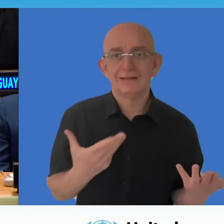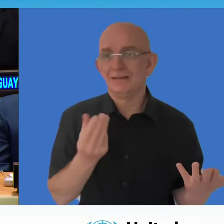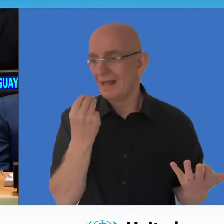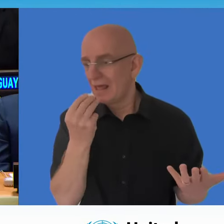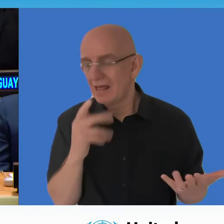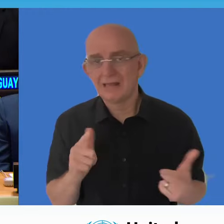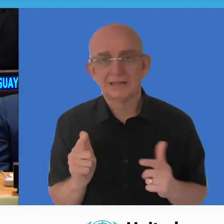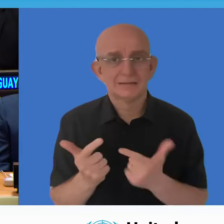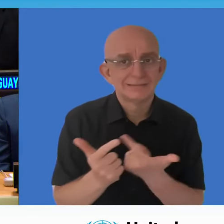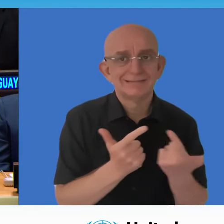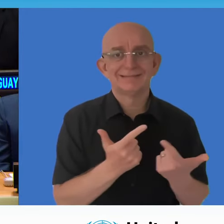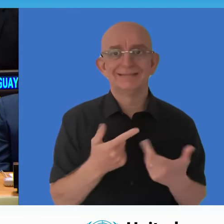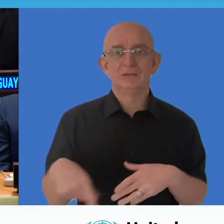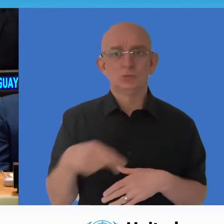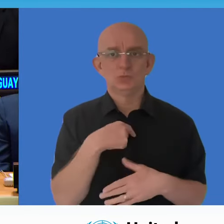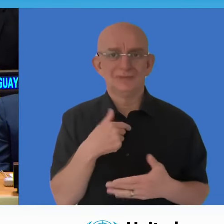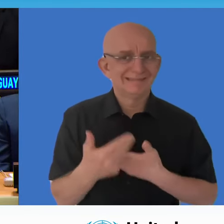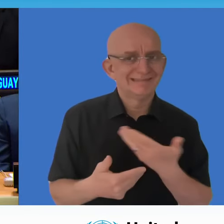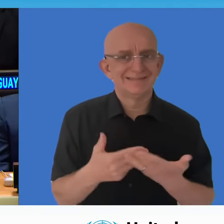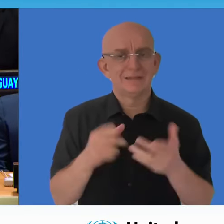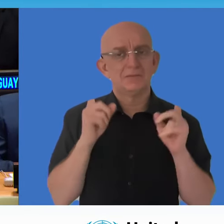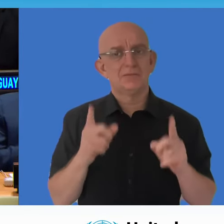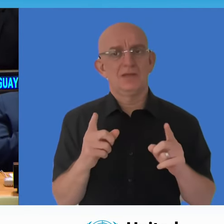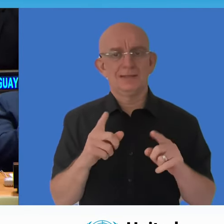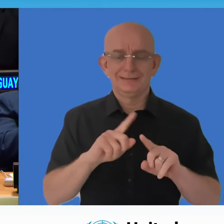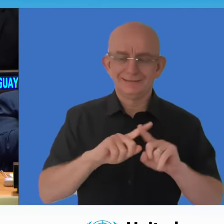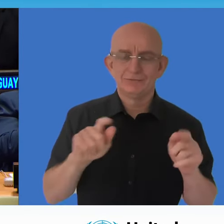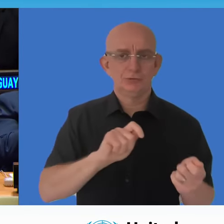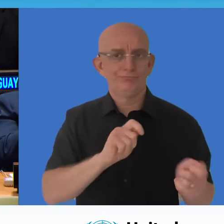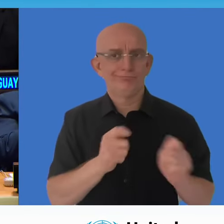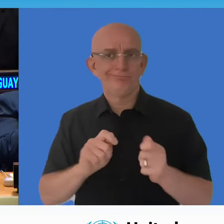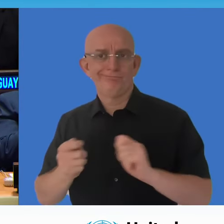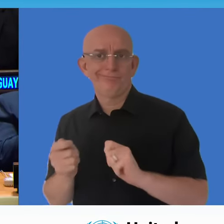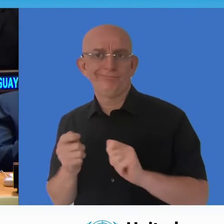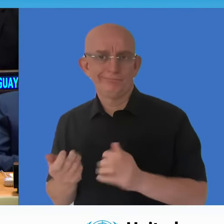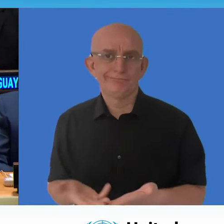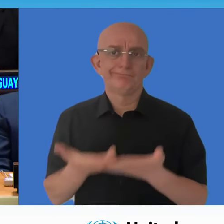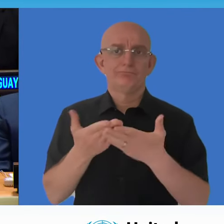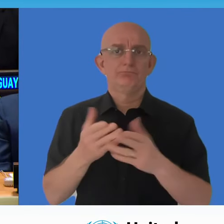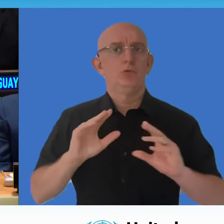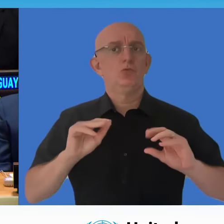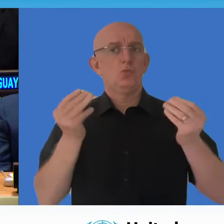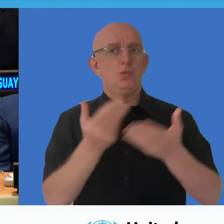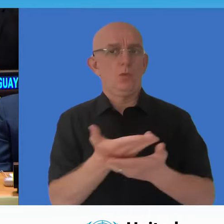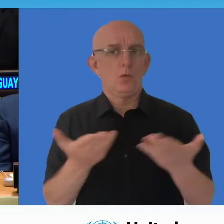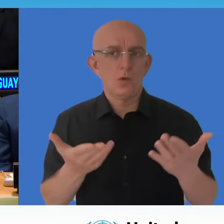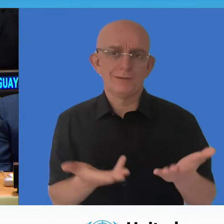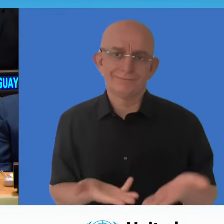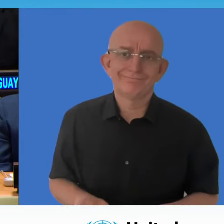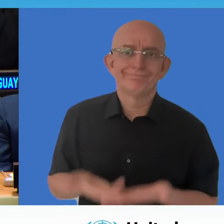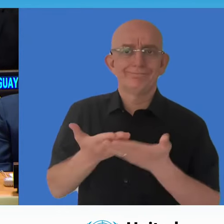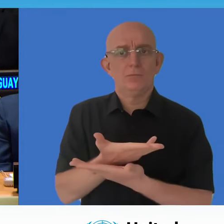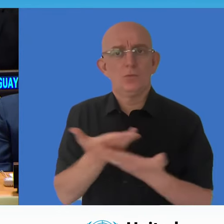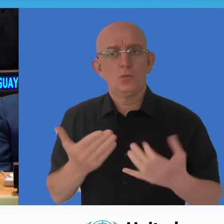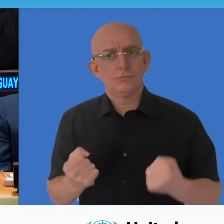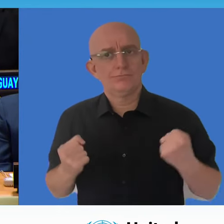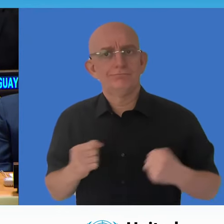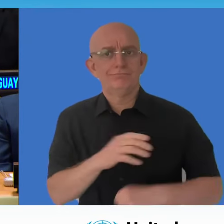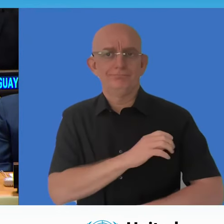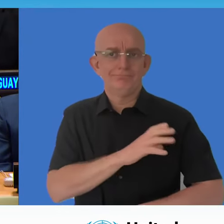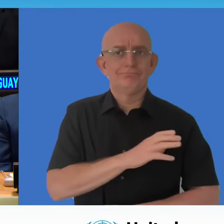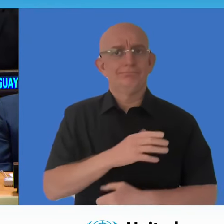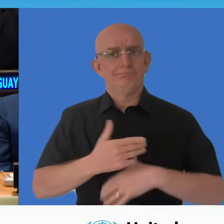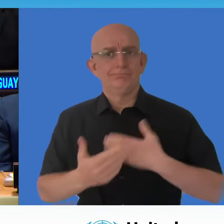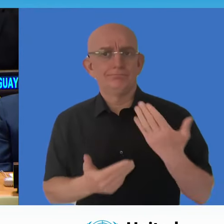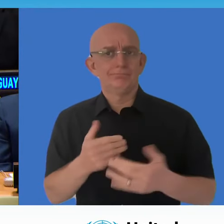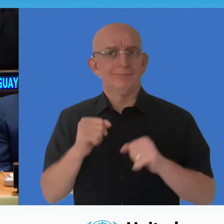youth development and to leverage their strengths and potential by grooming the youth and women in leadership